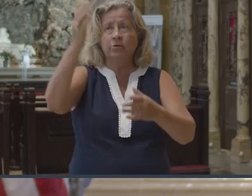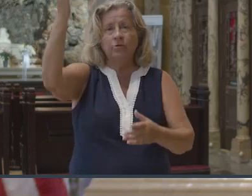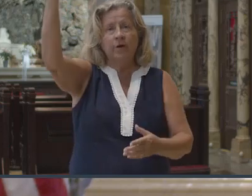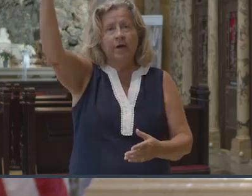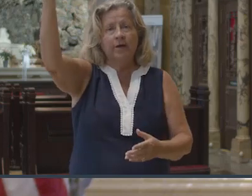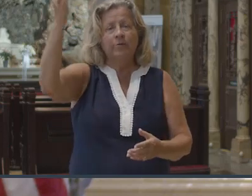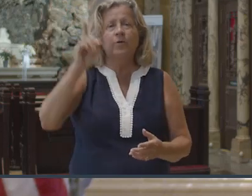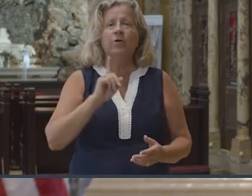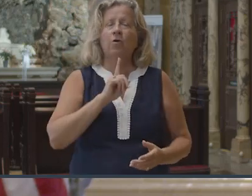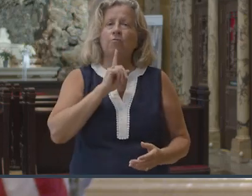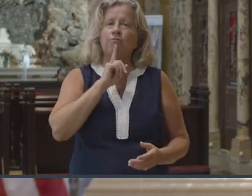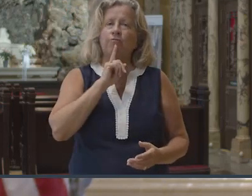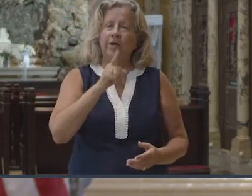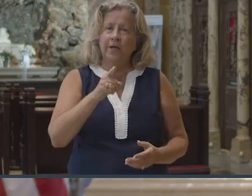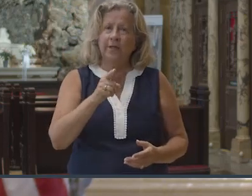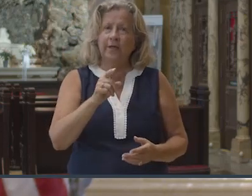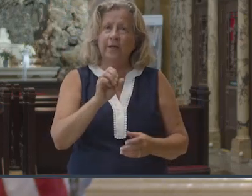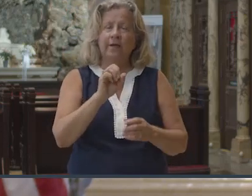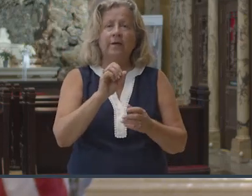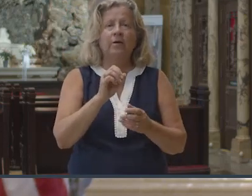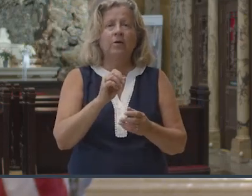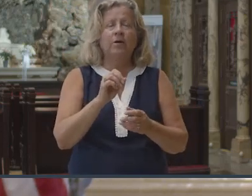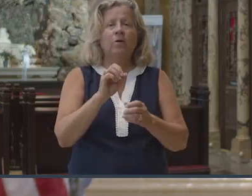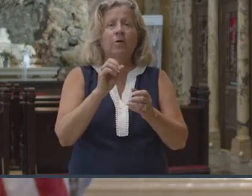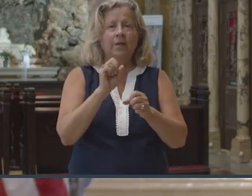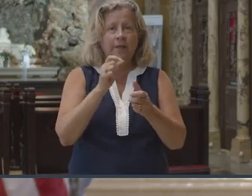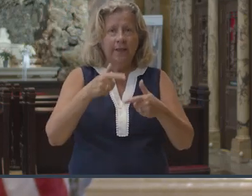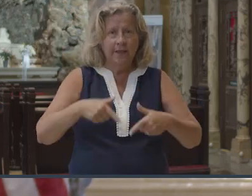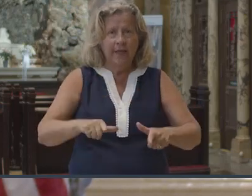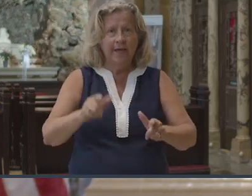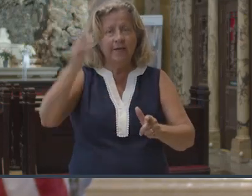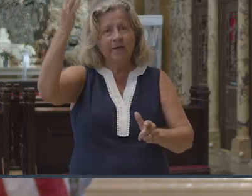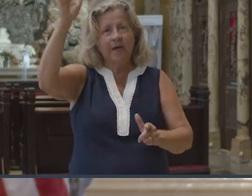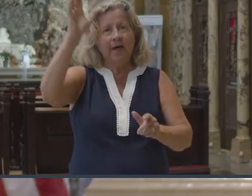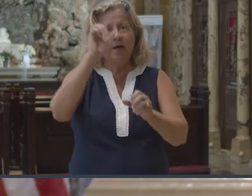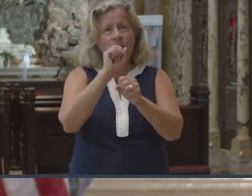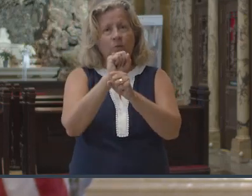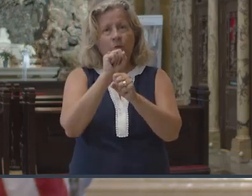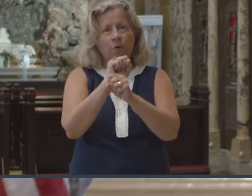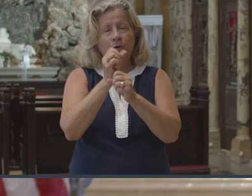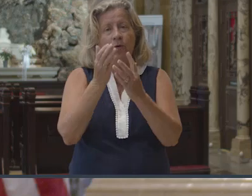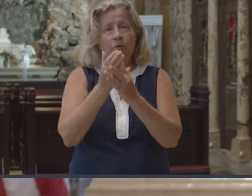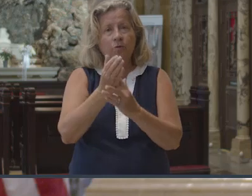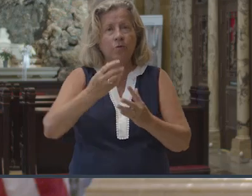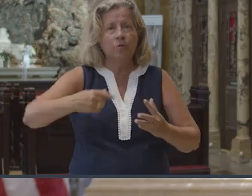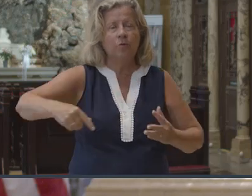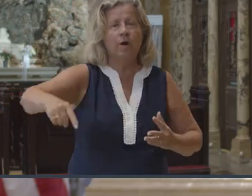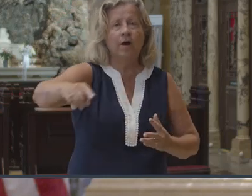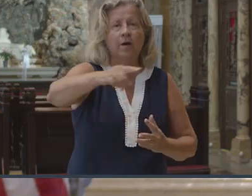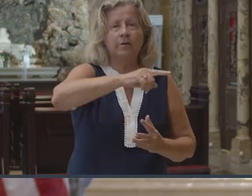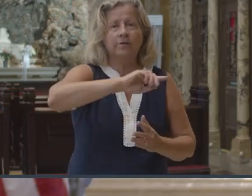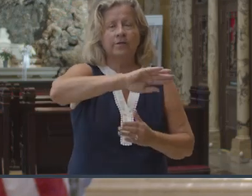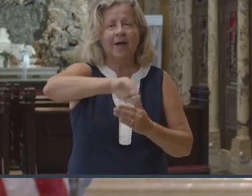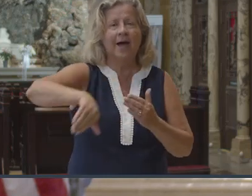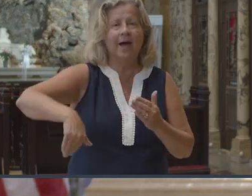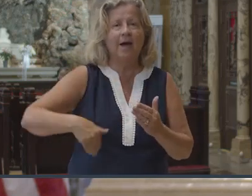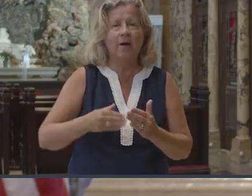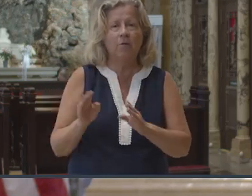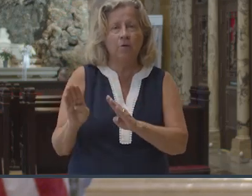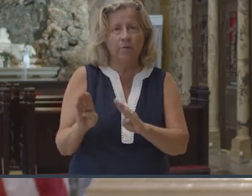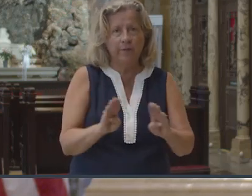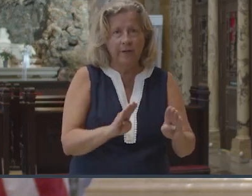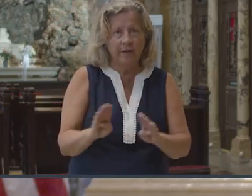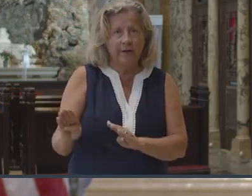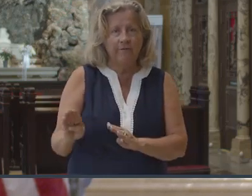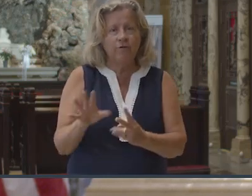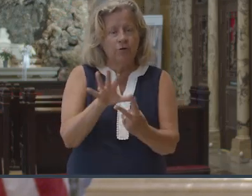of them for the time that God has given us on this earth. The scriptures this Sunday call us all to